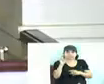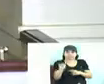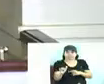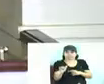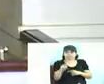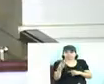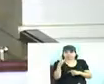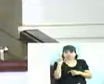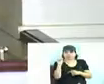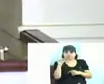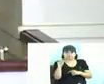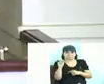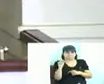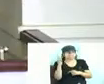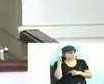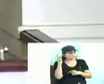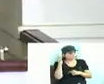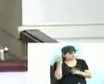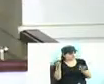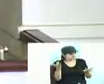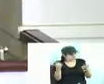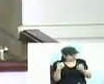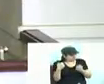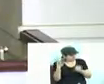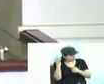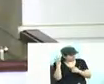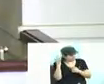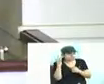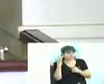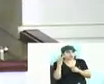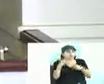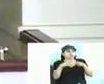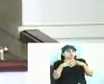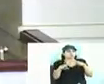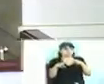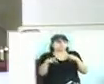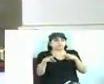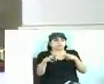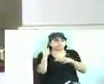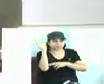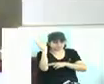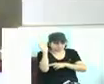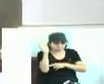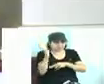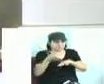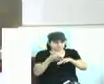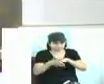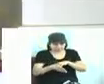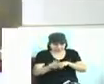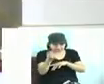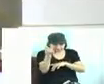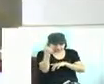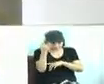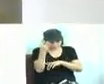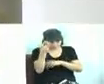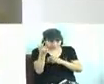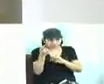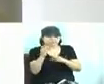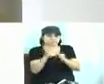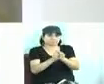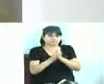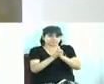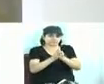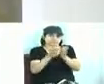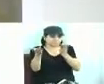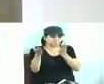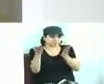here because he's going to be doing a brief presentation downstairs in Founders Theater immediately following the 11 o'clock worship service.